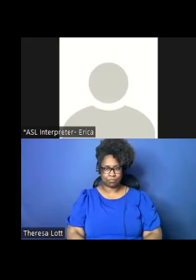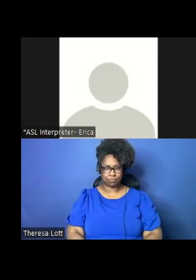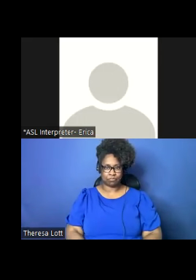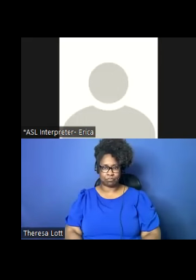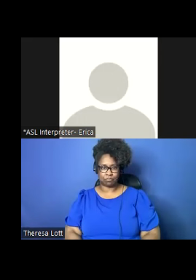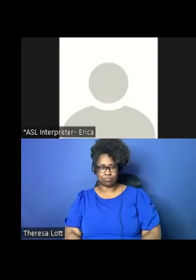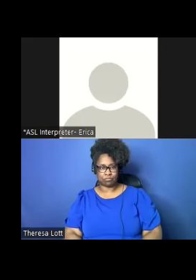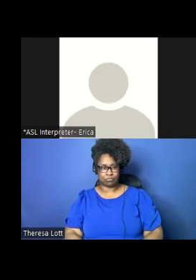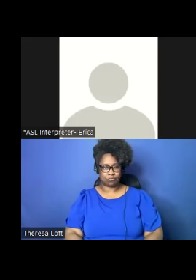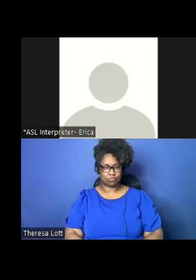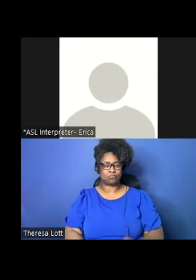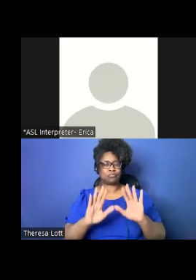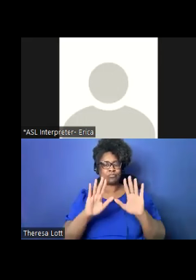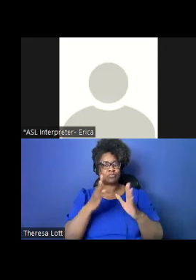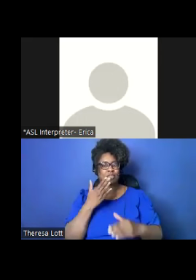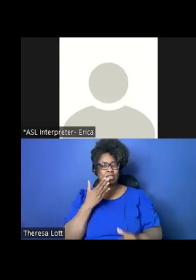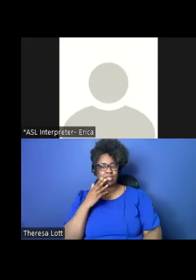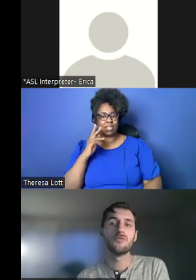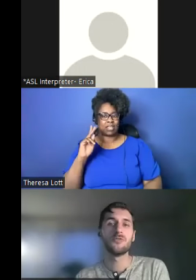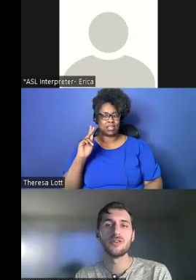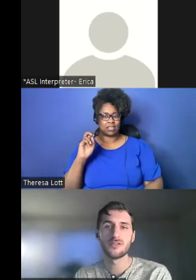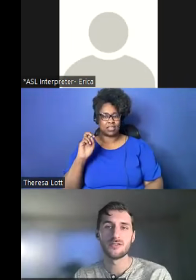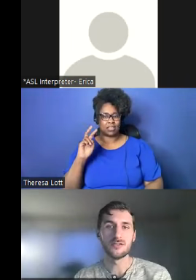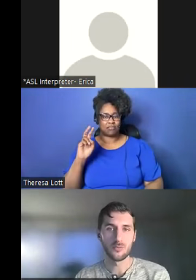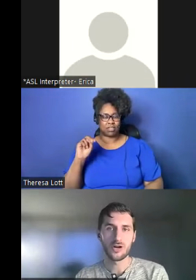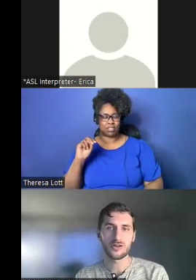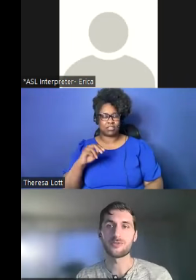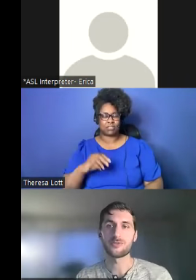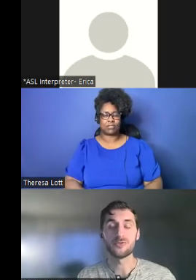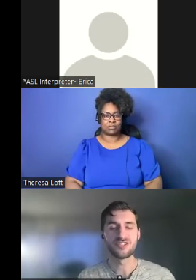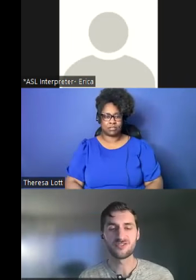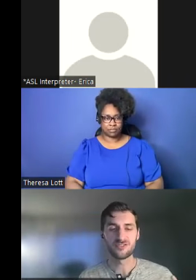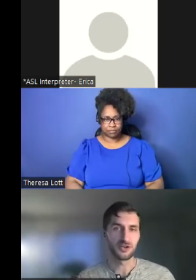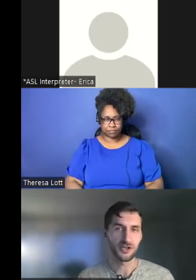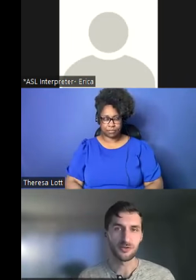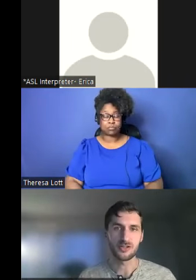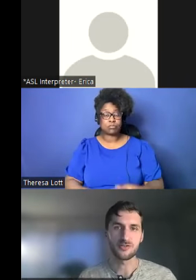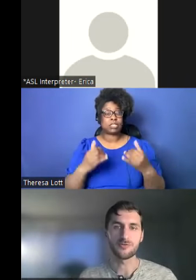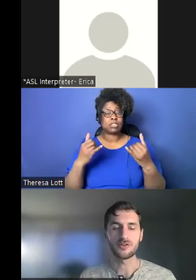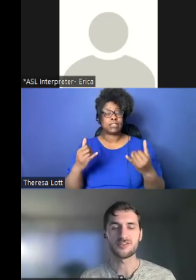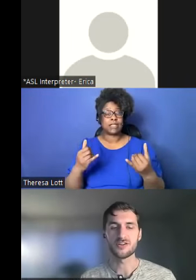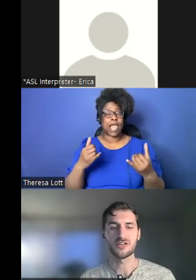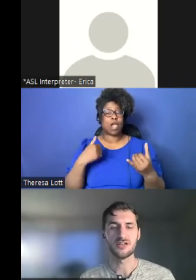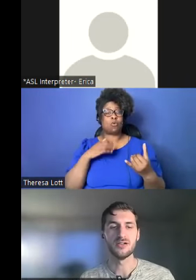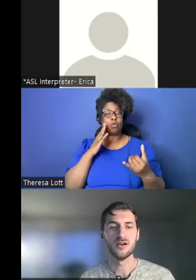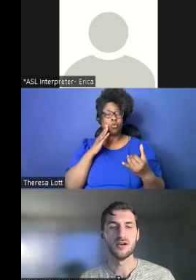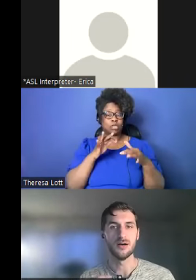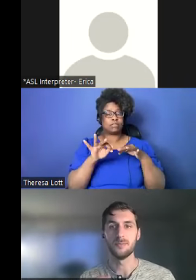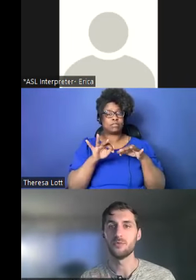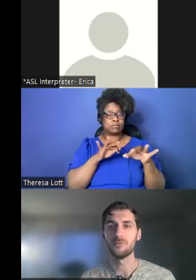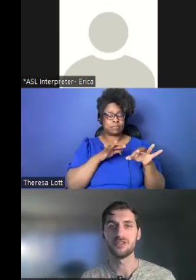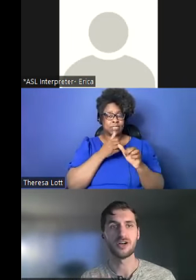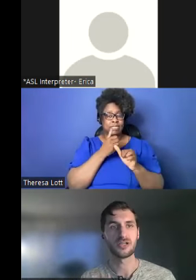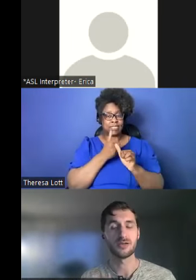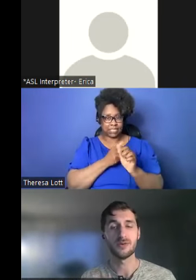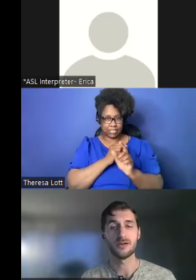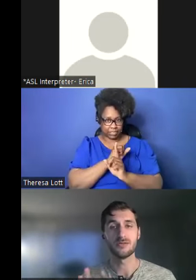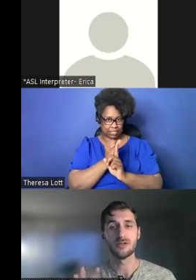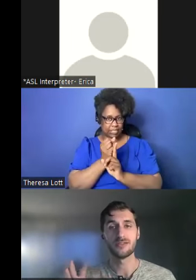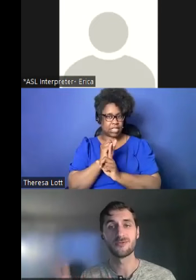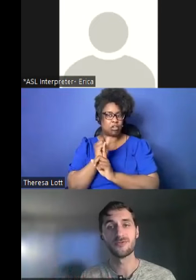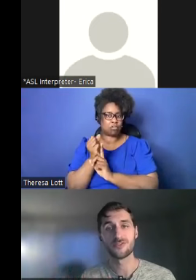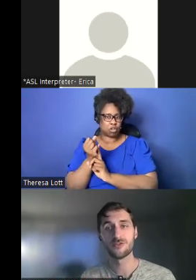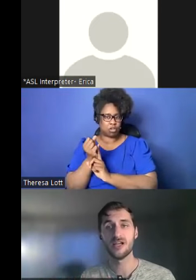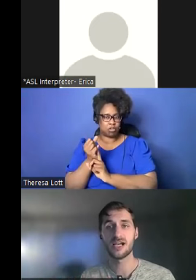Great, thanks, Kevin. So now we'll be walking through each scenario in our focus area. We'll be talking